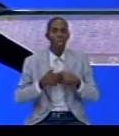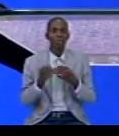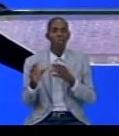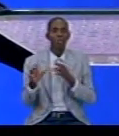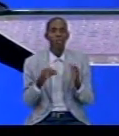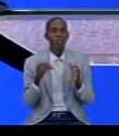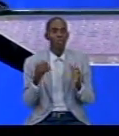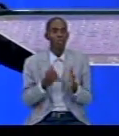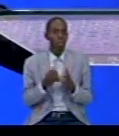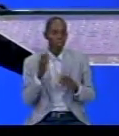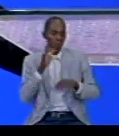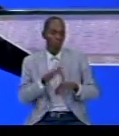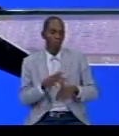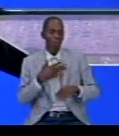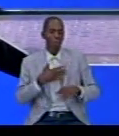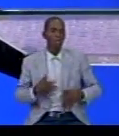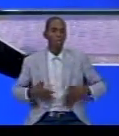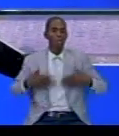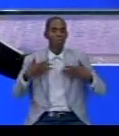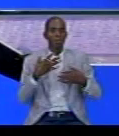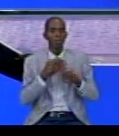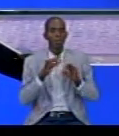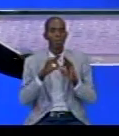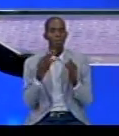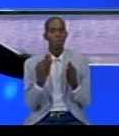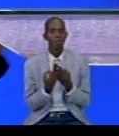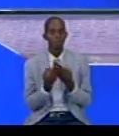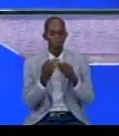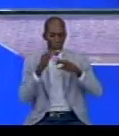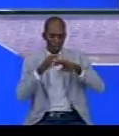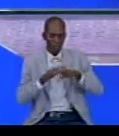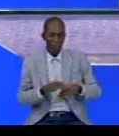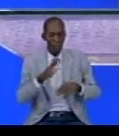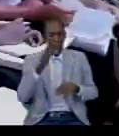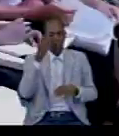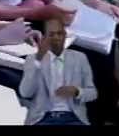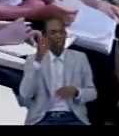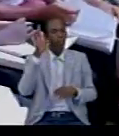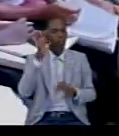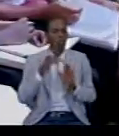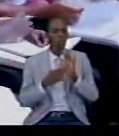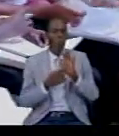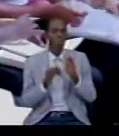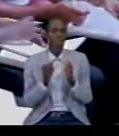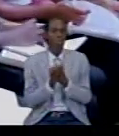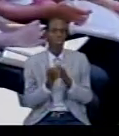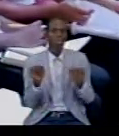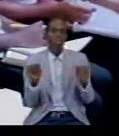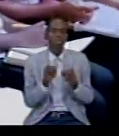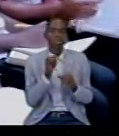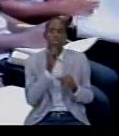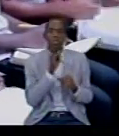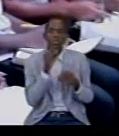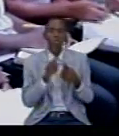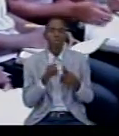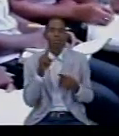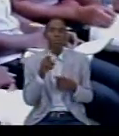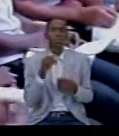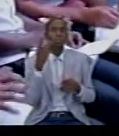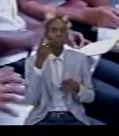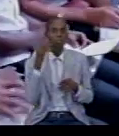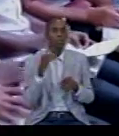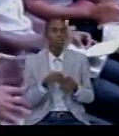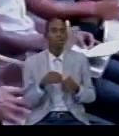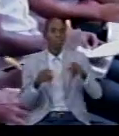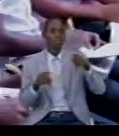and my family? Rest your mind. He will reveal that secret to you. We're looking at Psalm